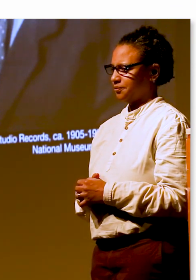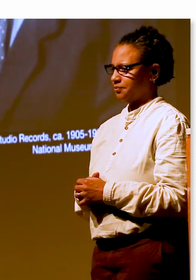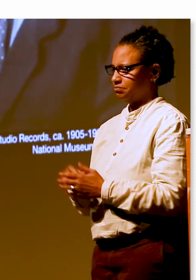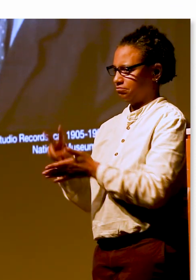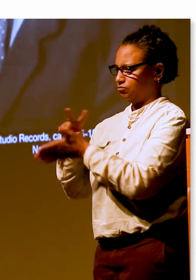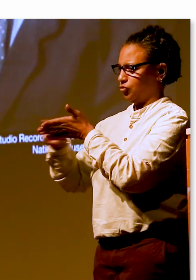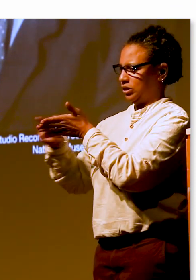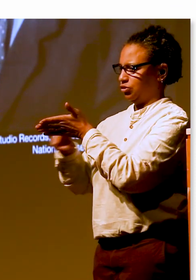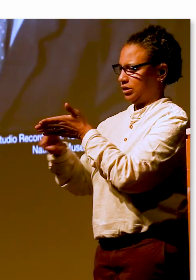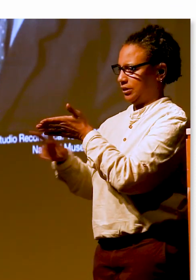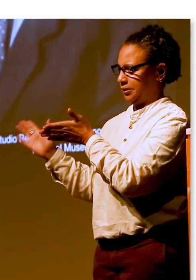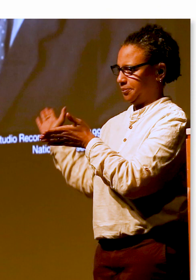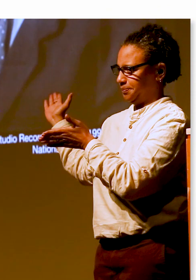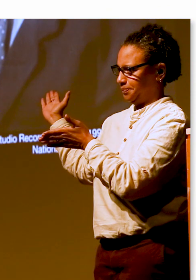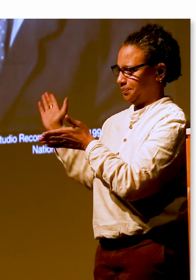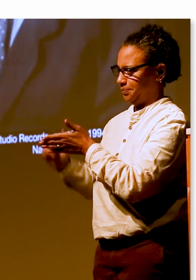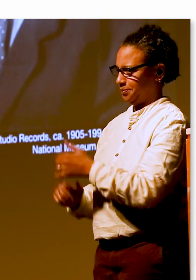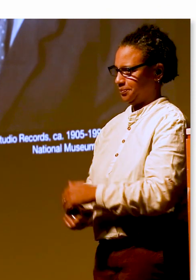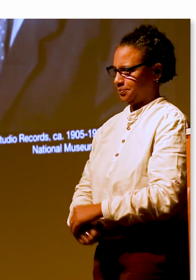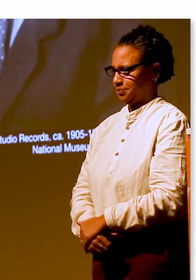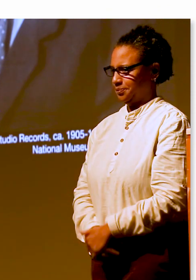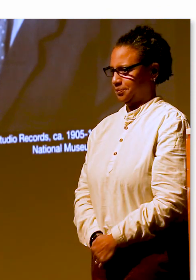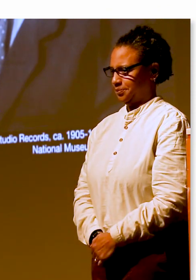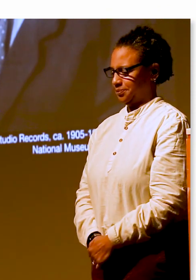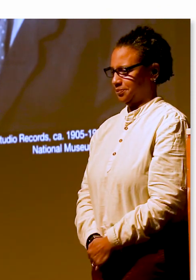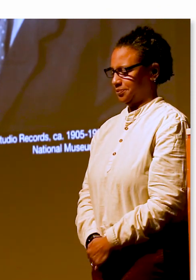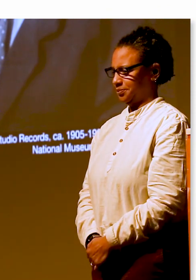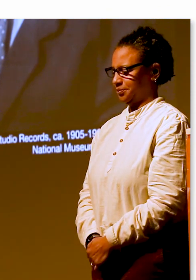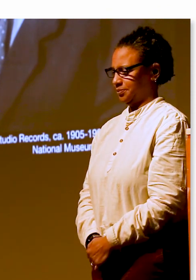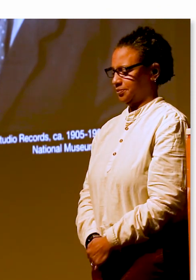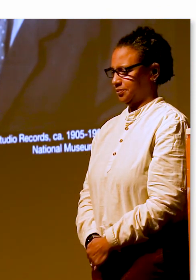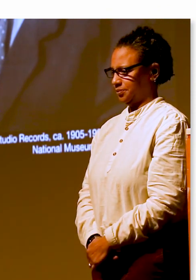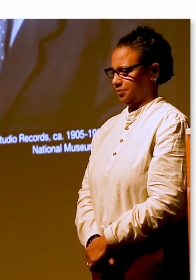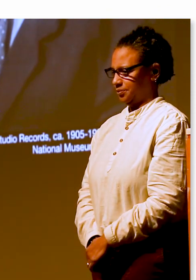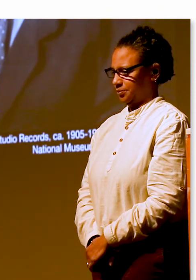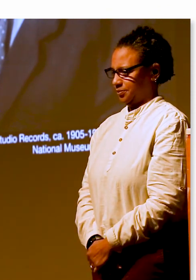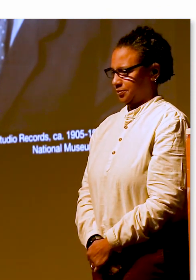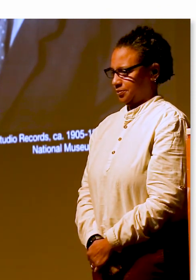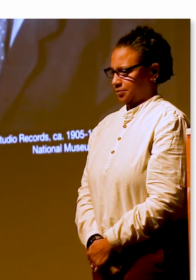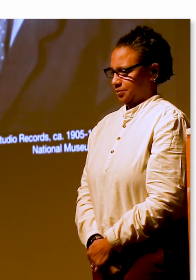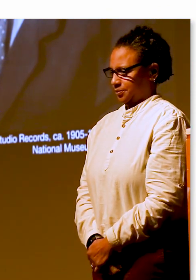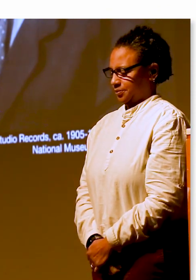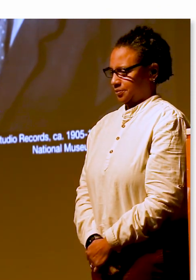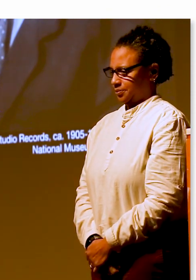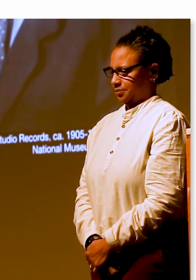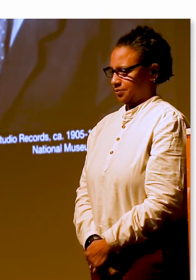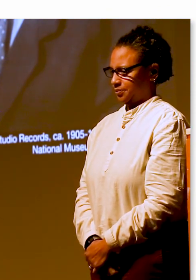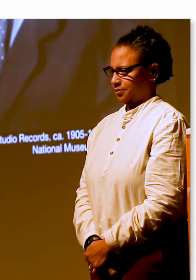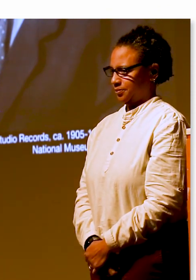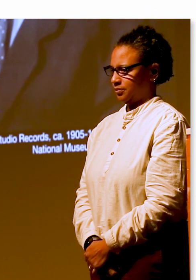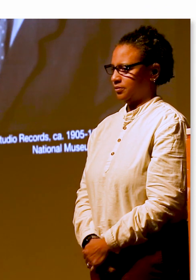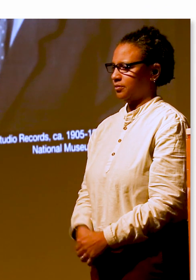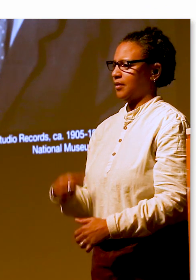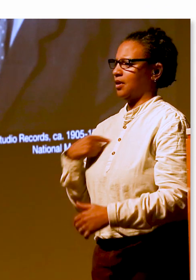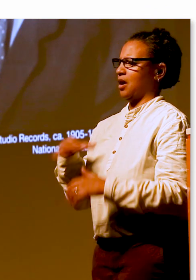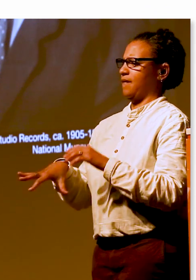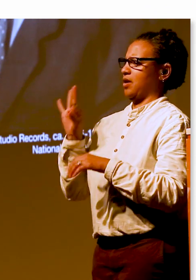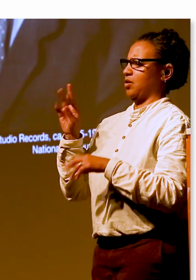becomes a negligible factor in the thought of the world, and it stands in danger of being exterminated. I found this